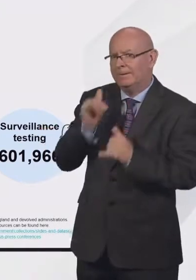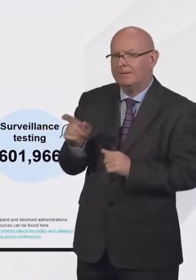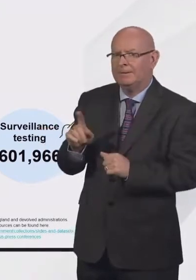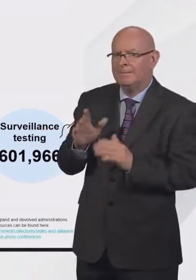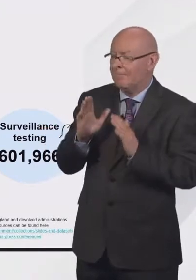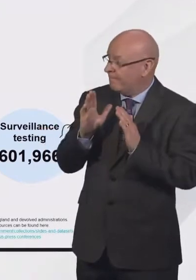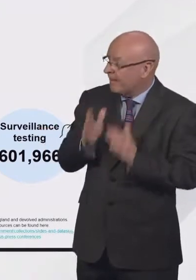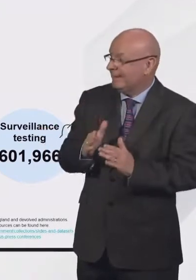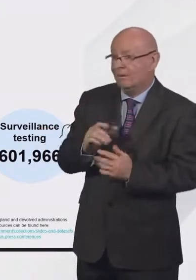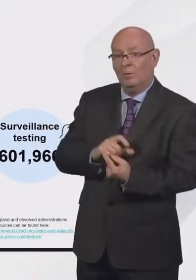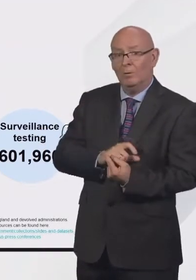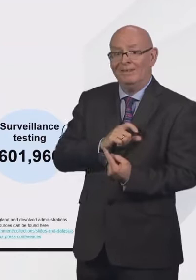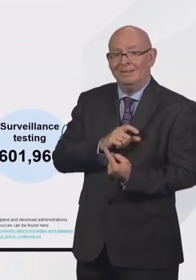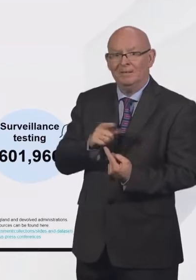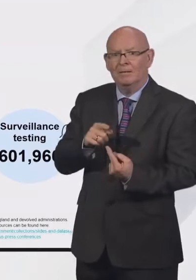Yesterday,